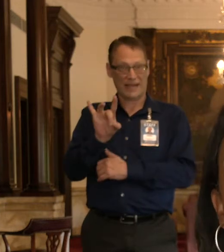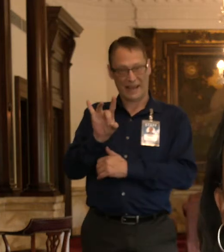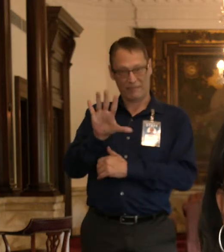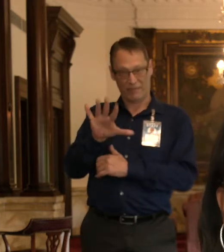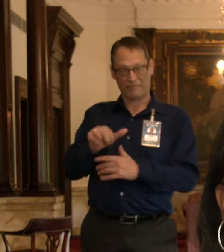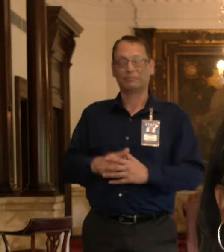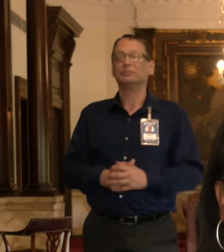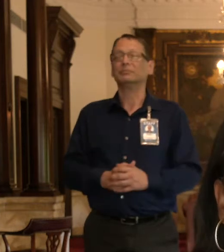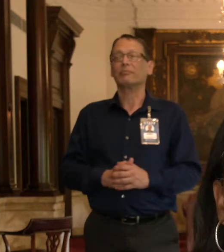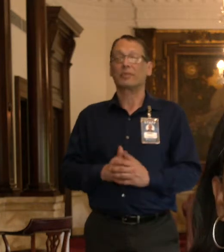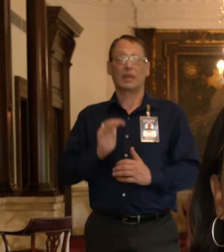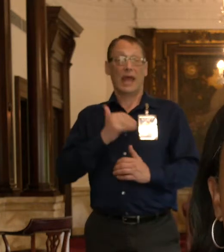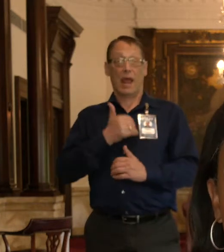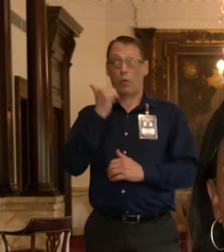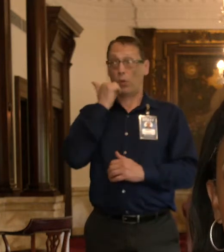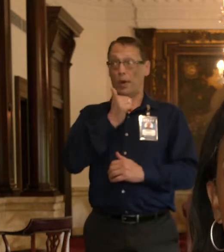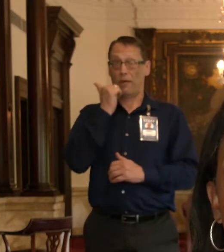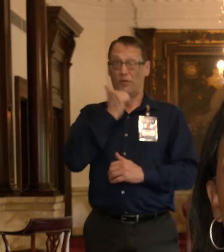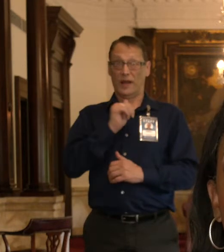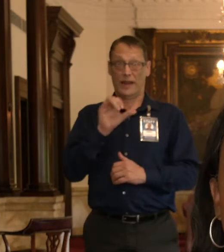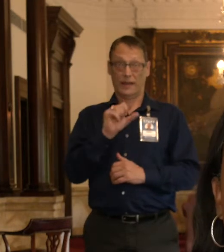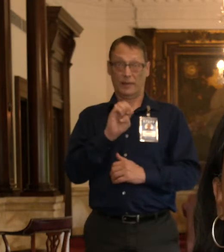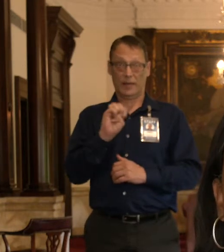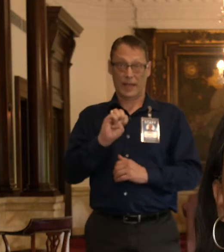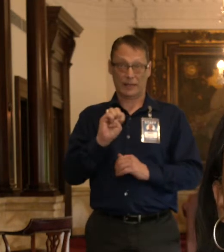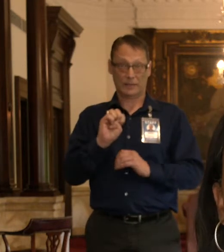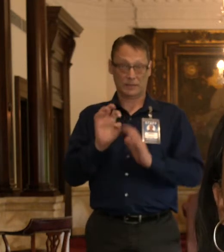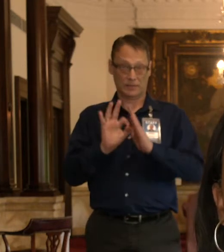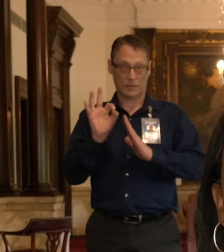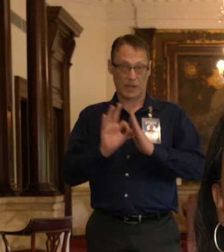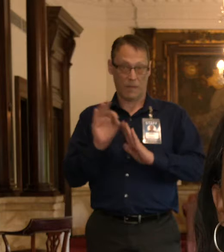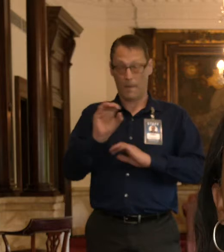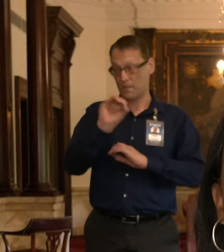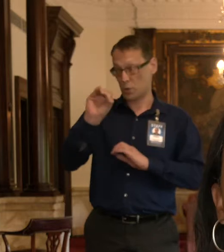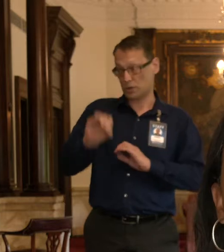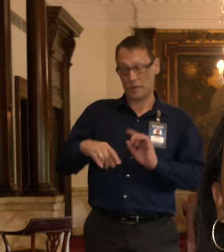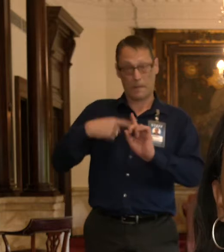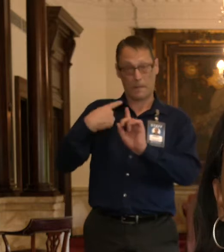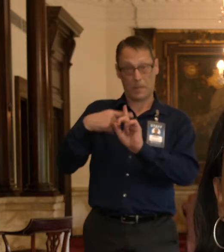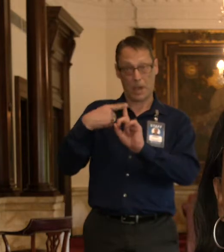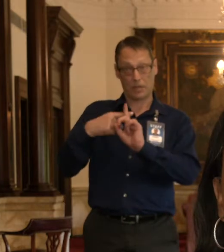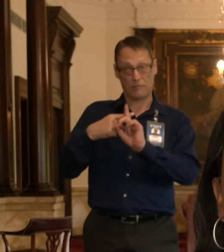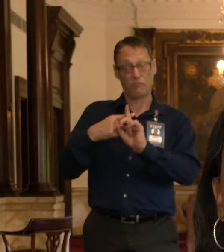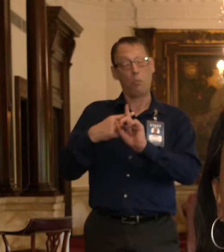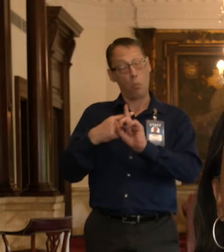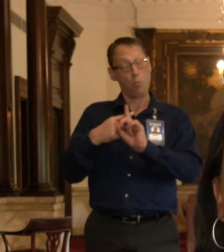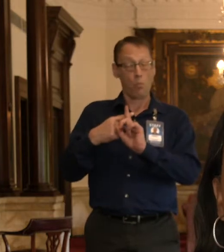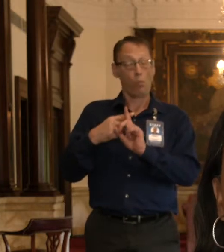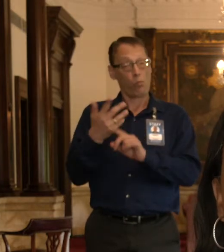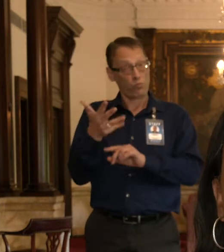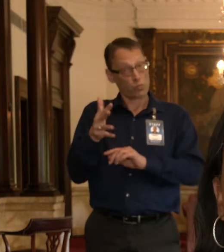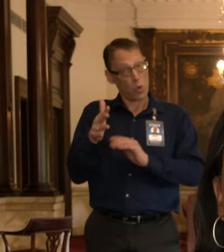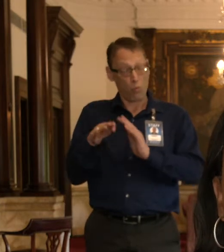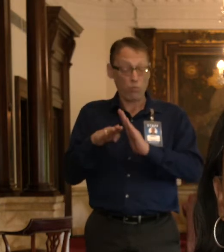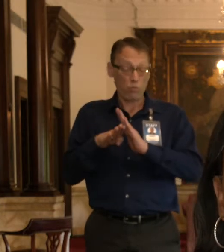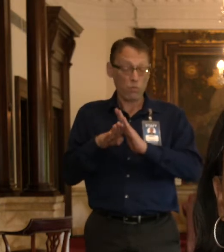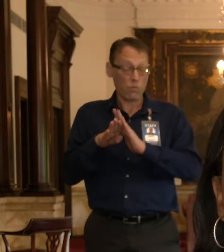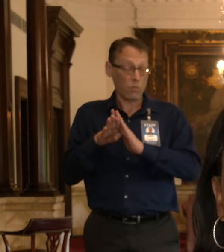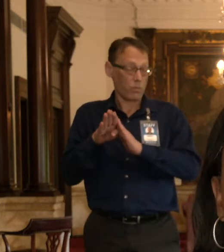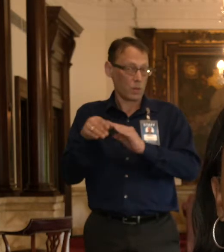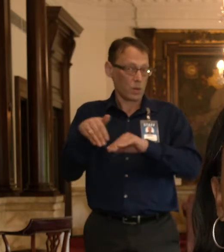21,585. Our daily case count and percent positivity has been slowly trending